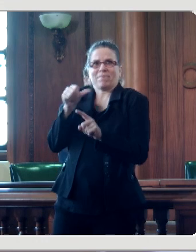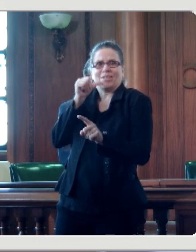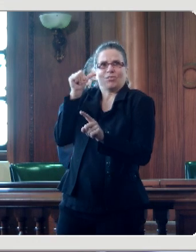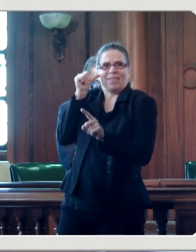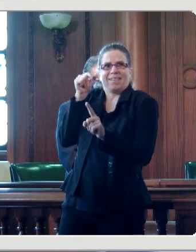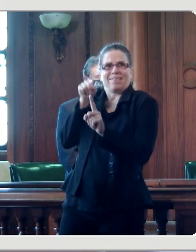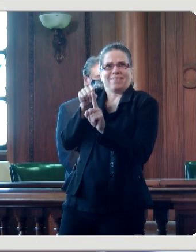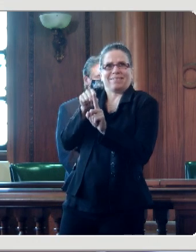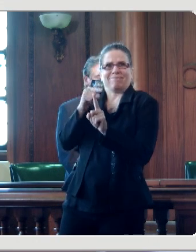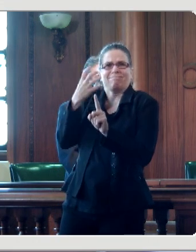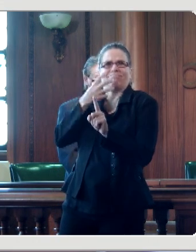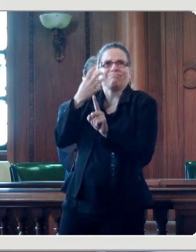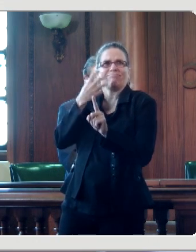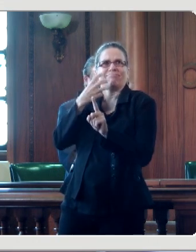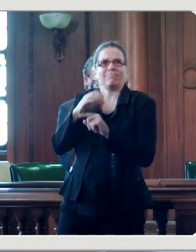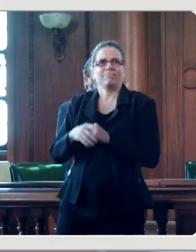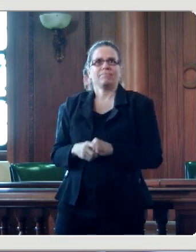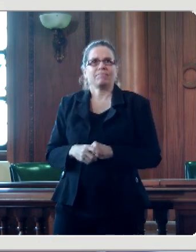26,886. That is